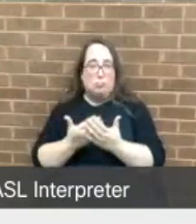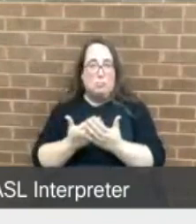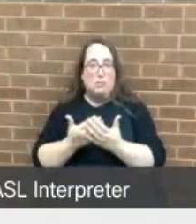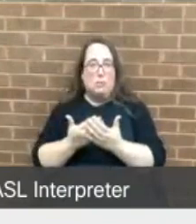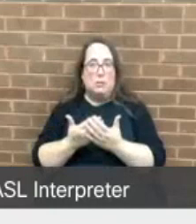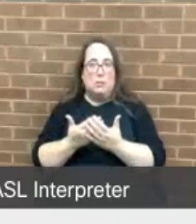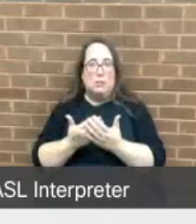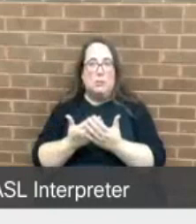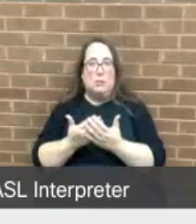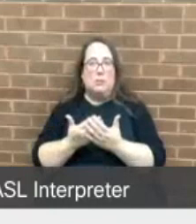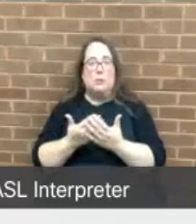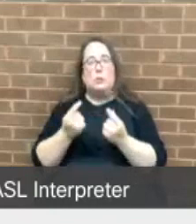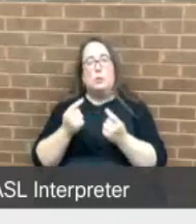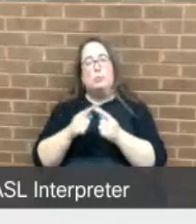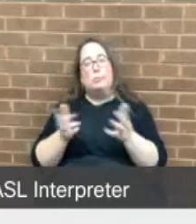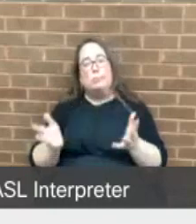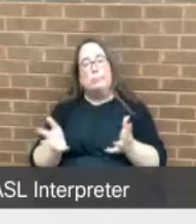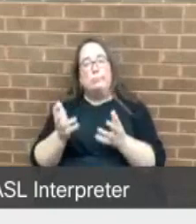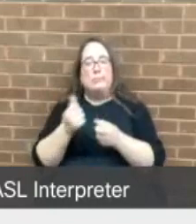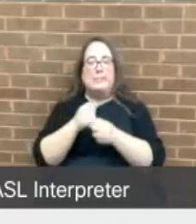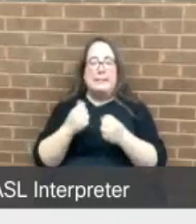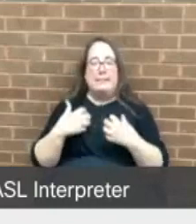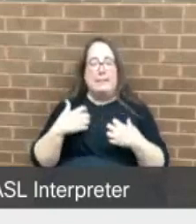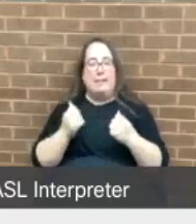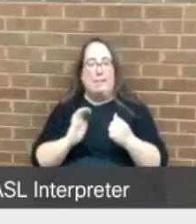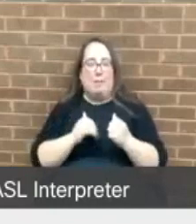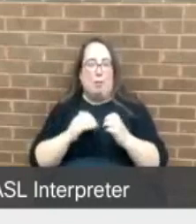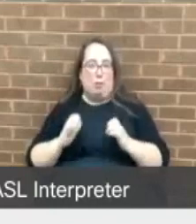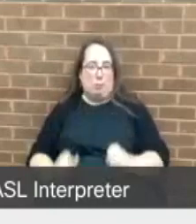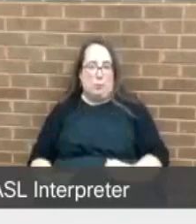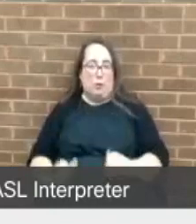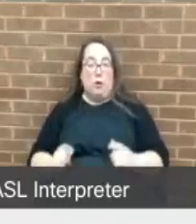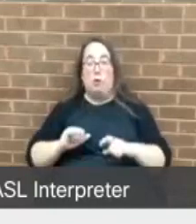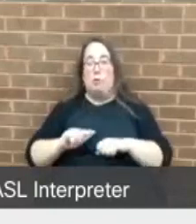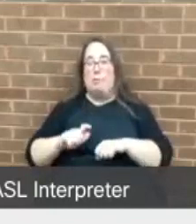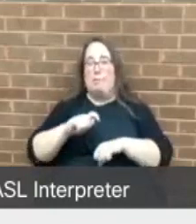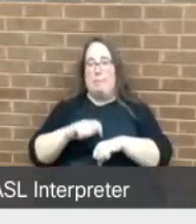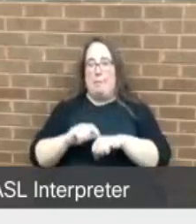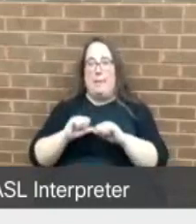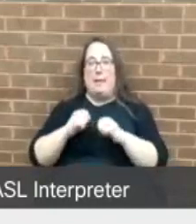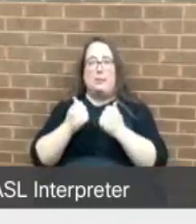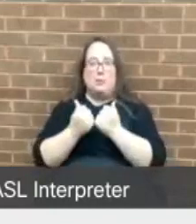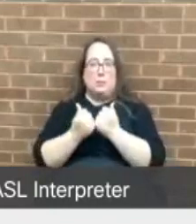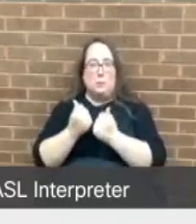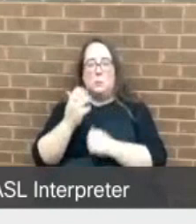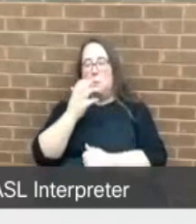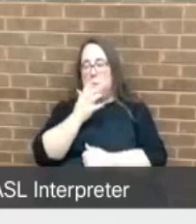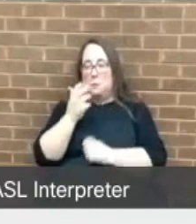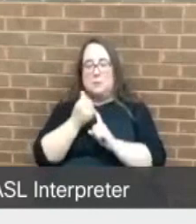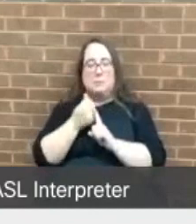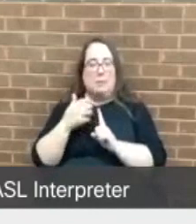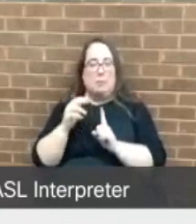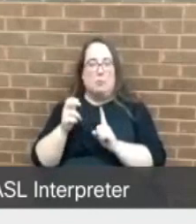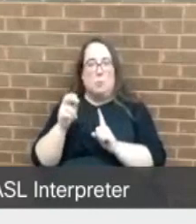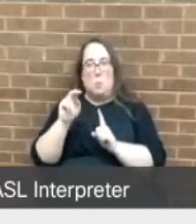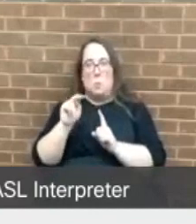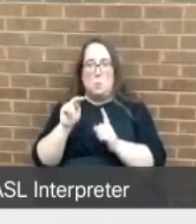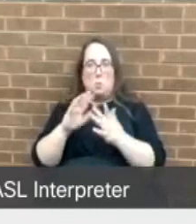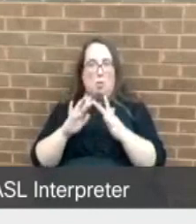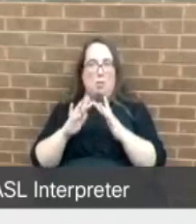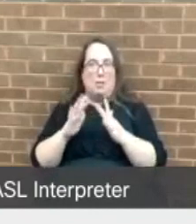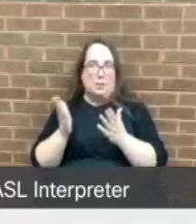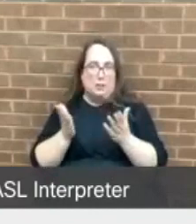to do it to promote the safety and health of our customers. During that time, the agency has significantly expanded its online